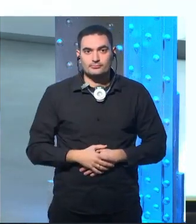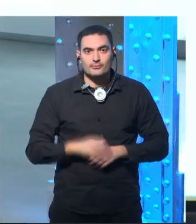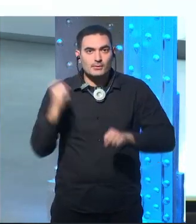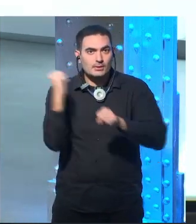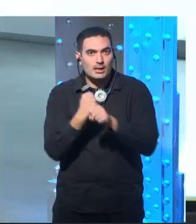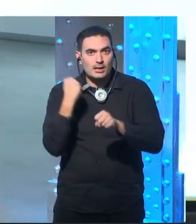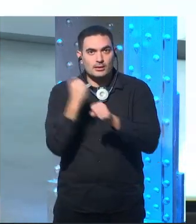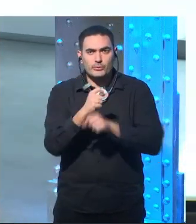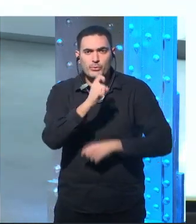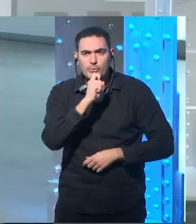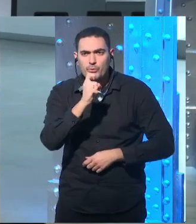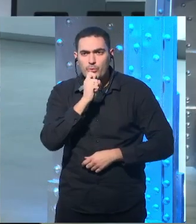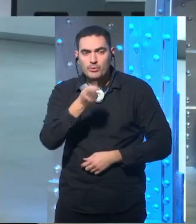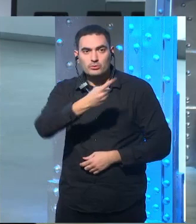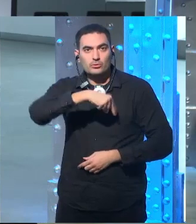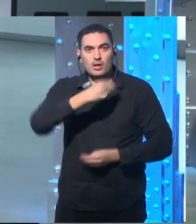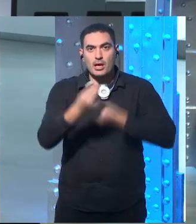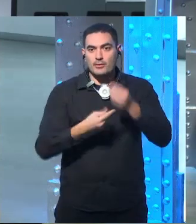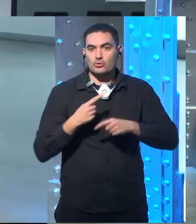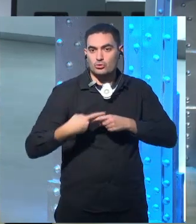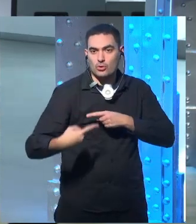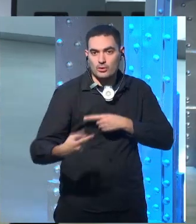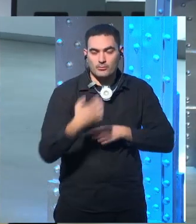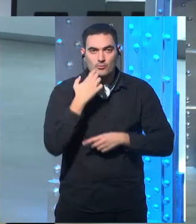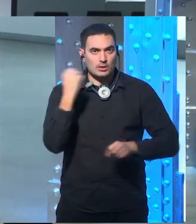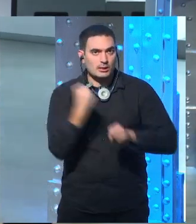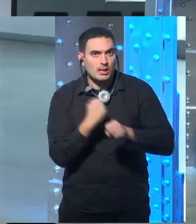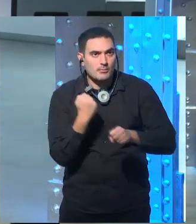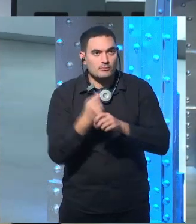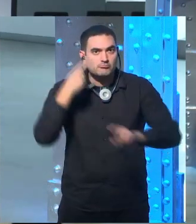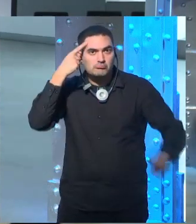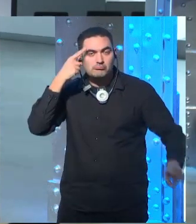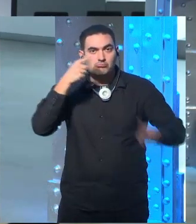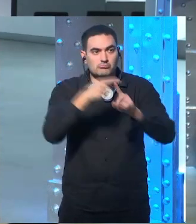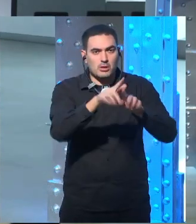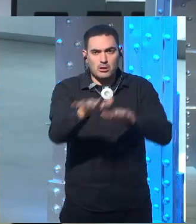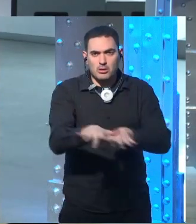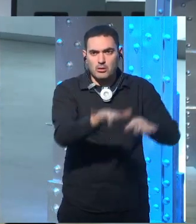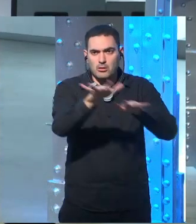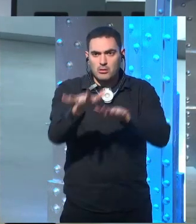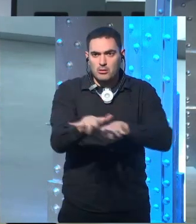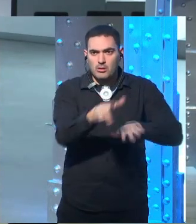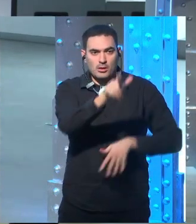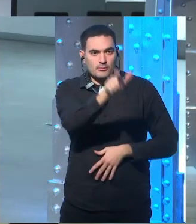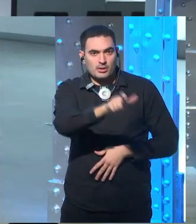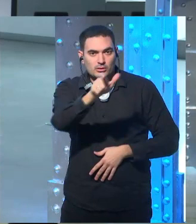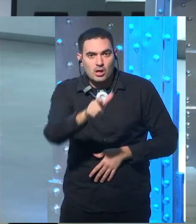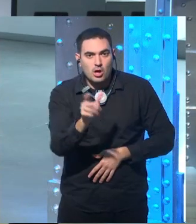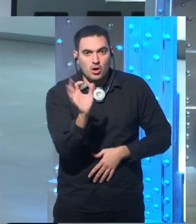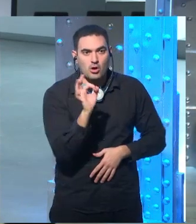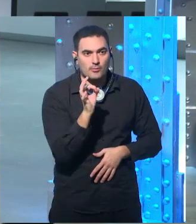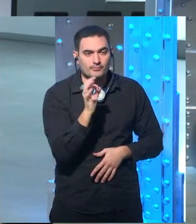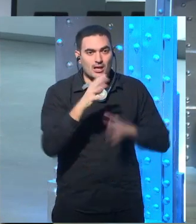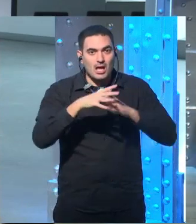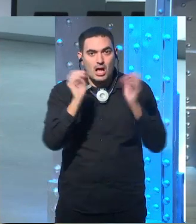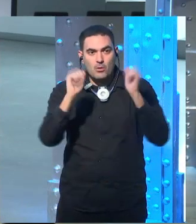in your daily jobs, where you try to persuade people to follow your ways, you negotiate deals, you assist and take care of